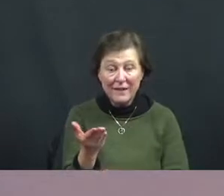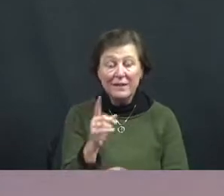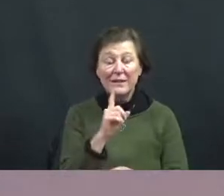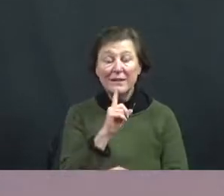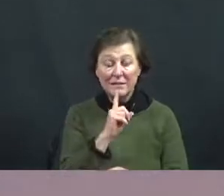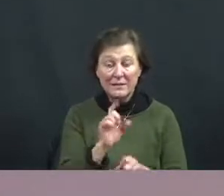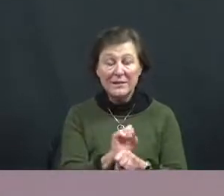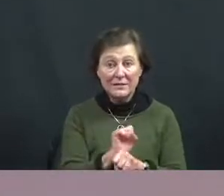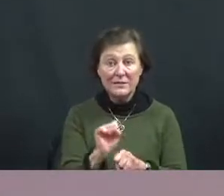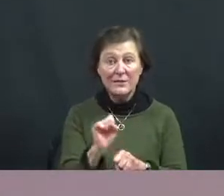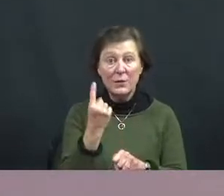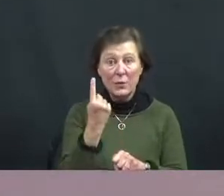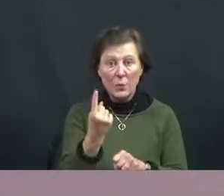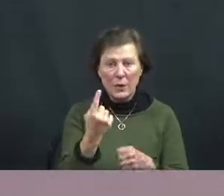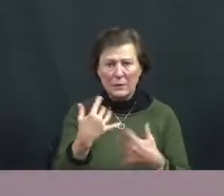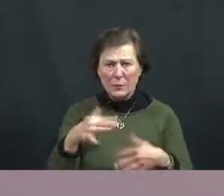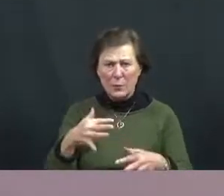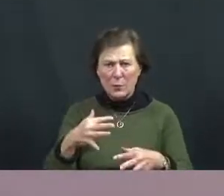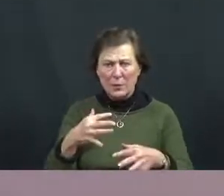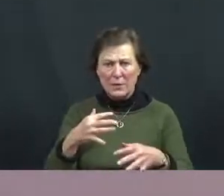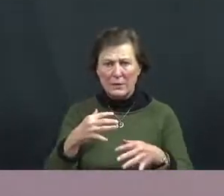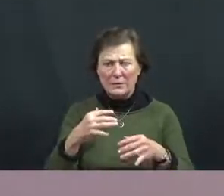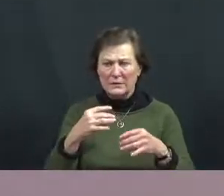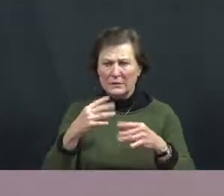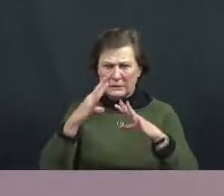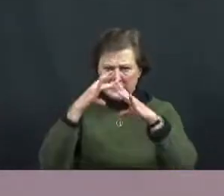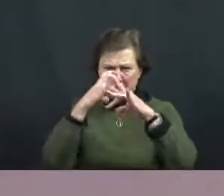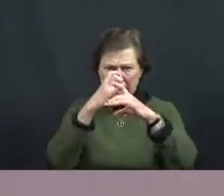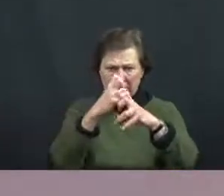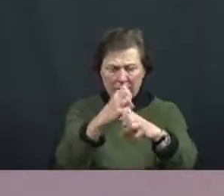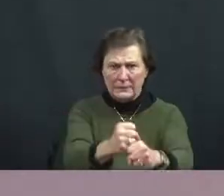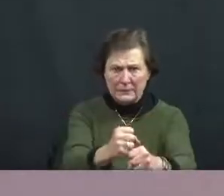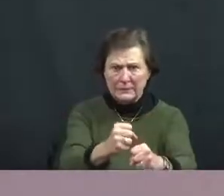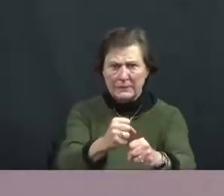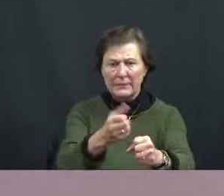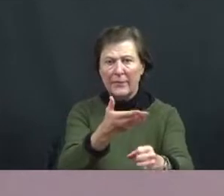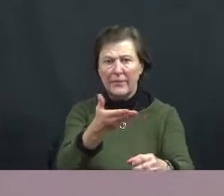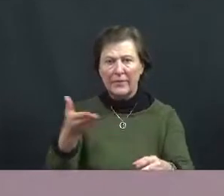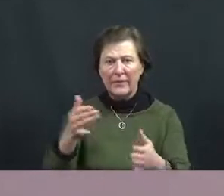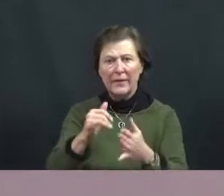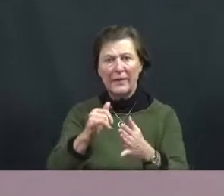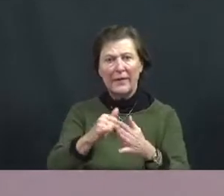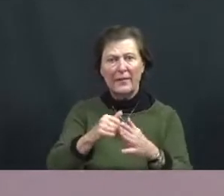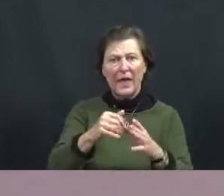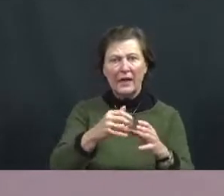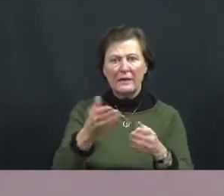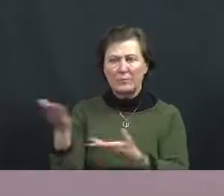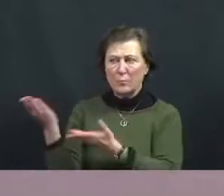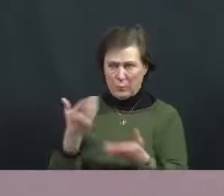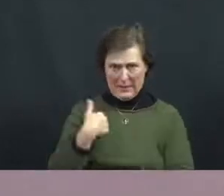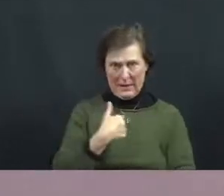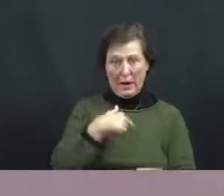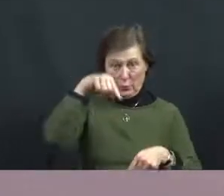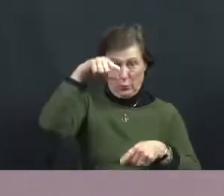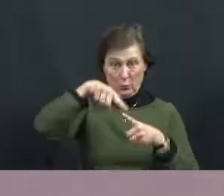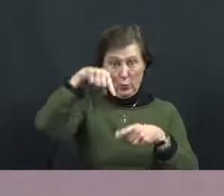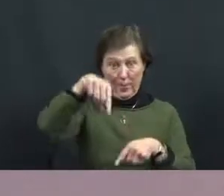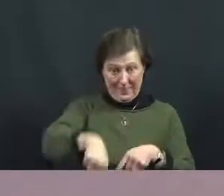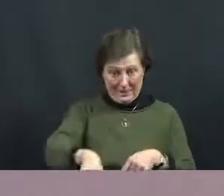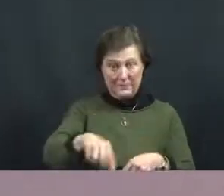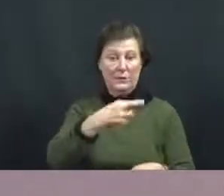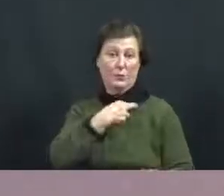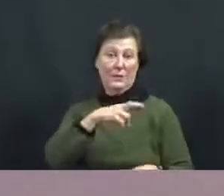the alluring things that has drawn many of us to this religious tradition has been our